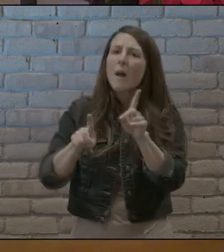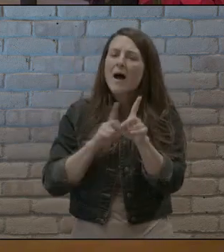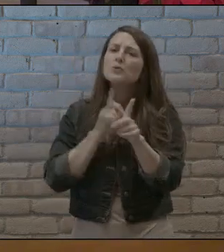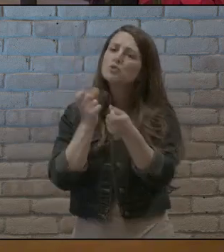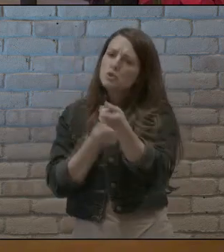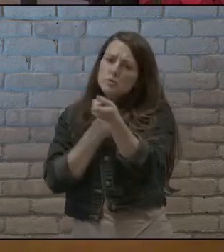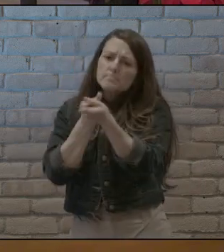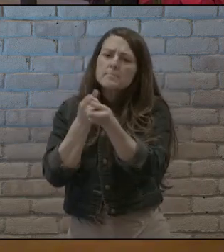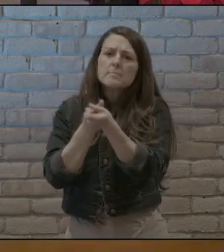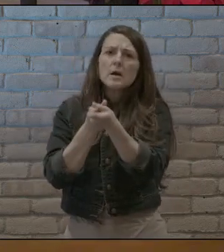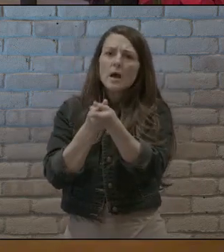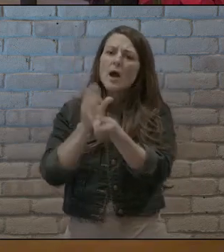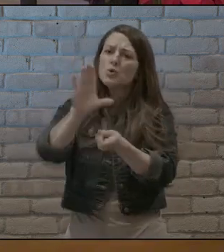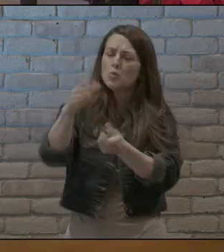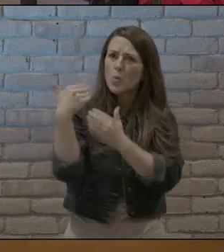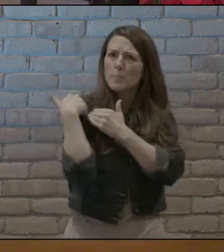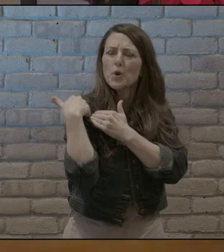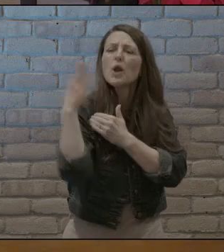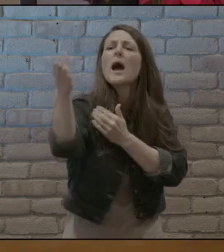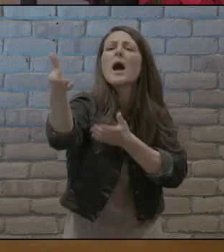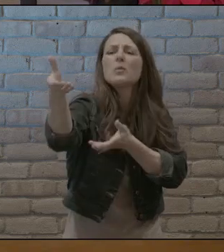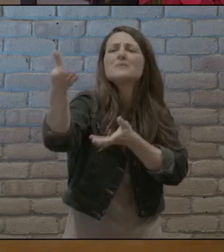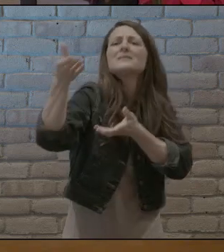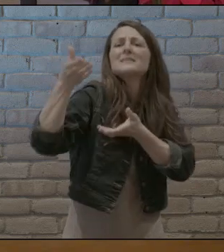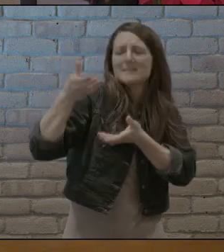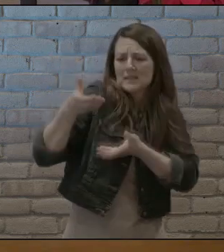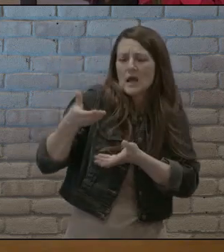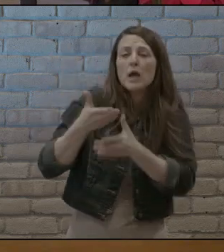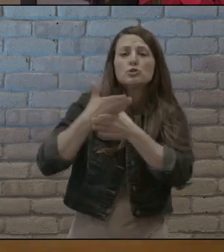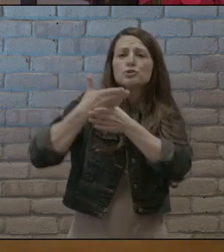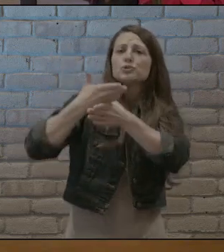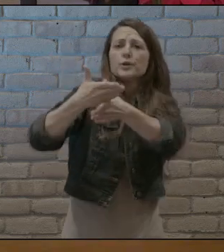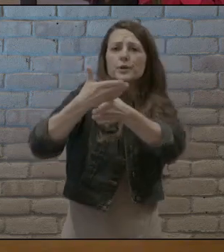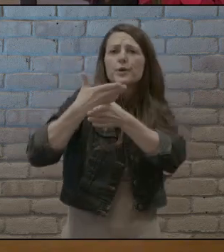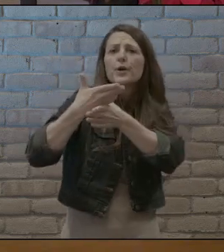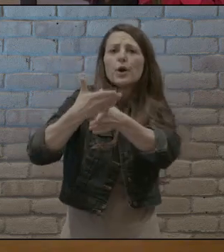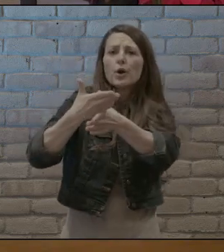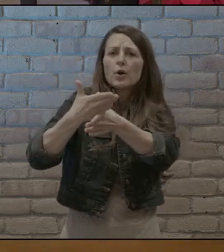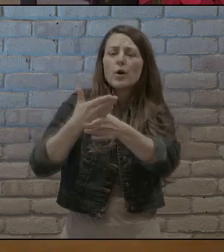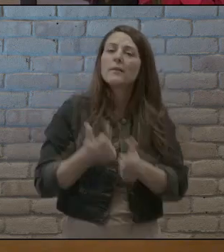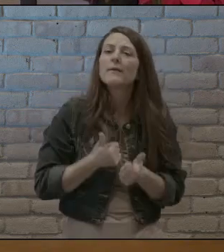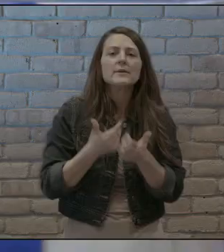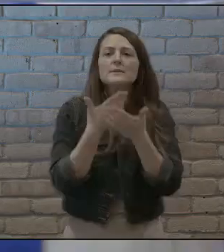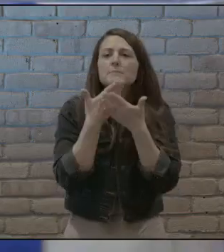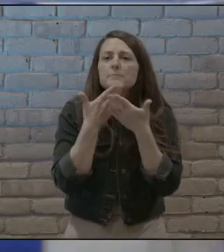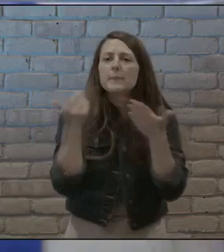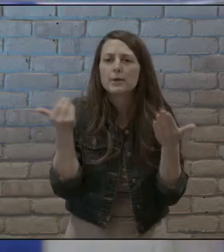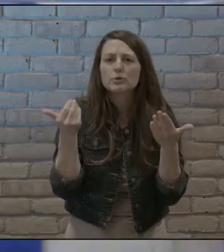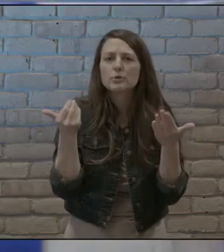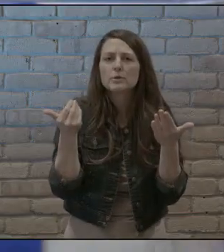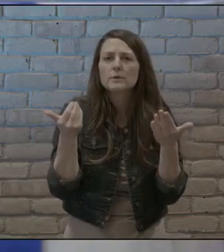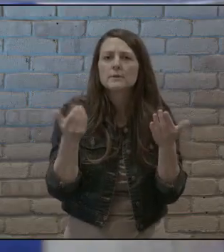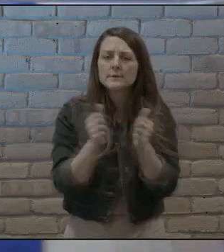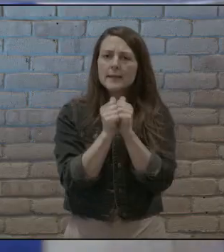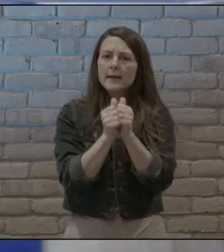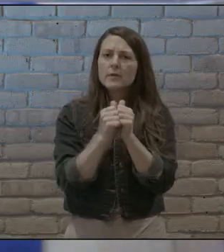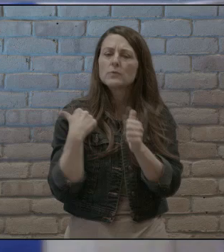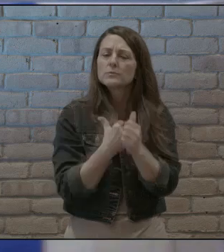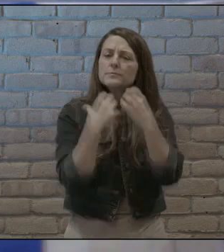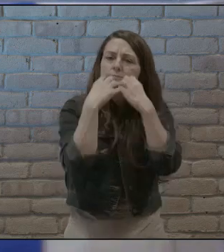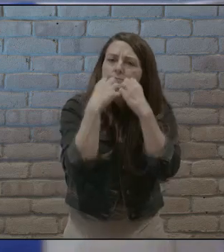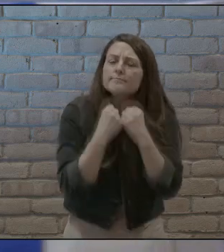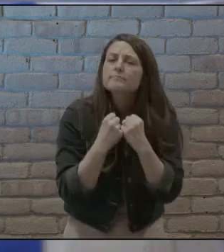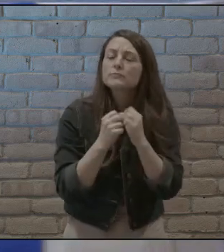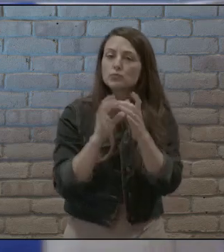to share them. Around here, we talk about how life is better together, that we value